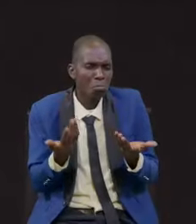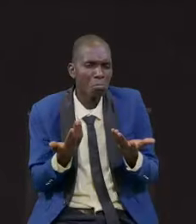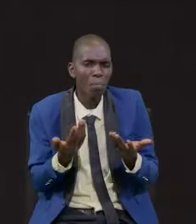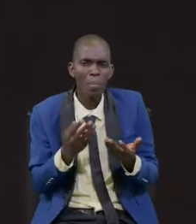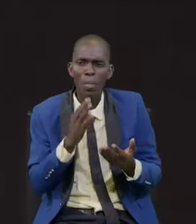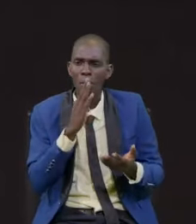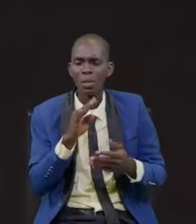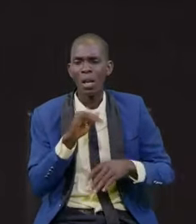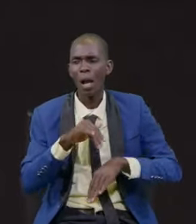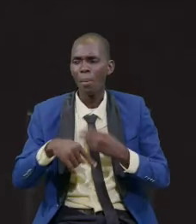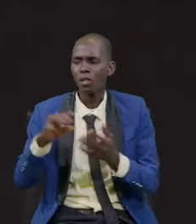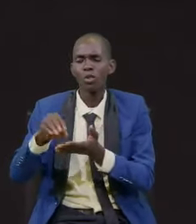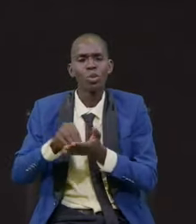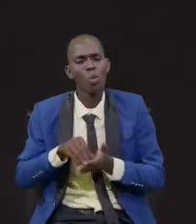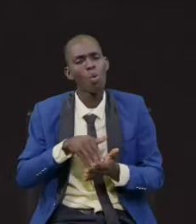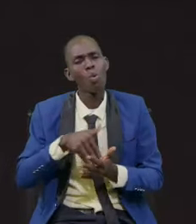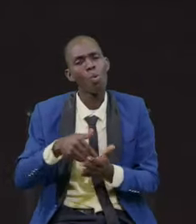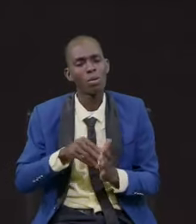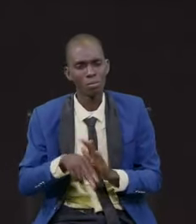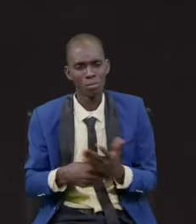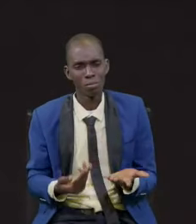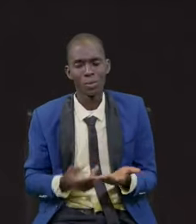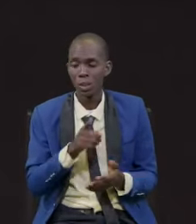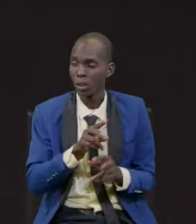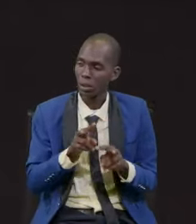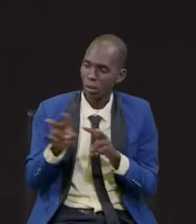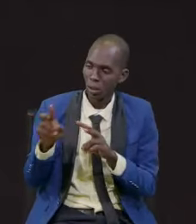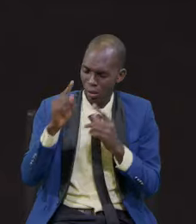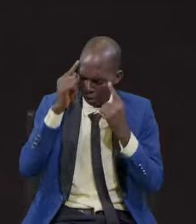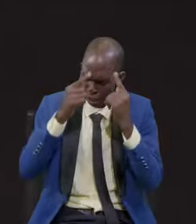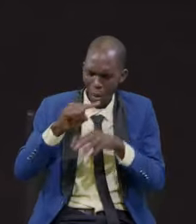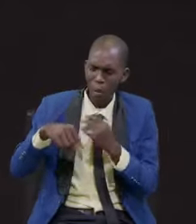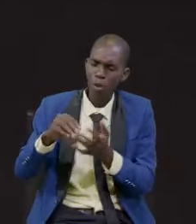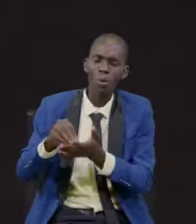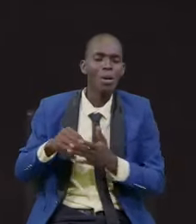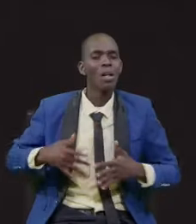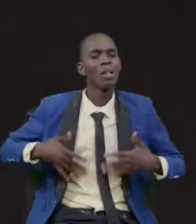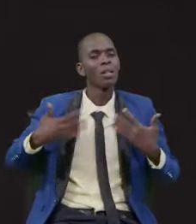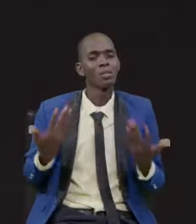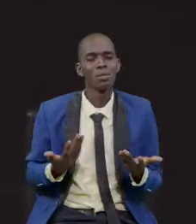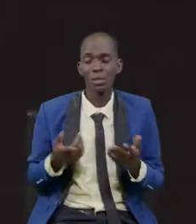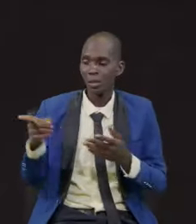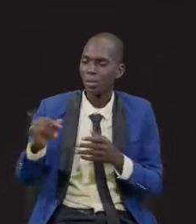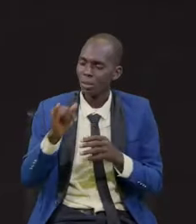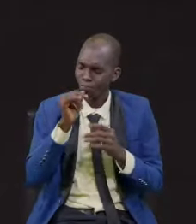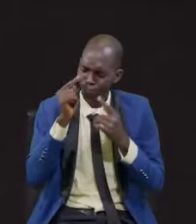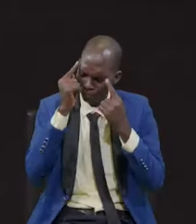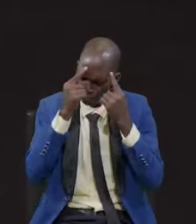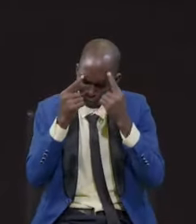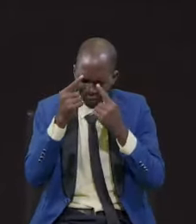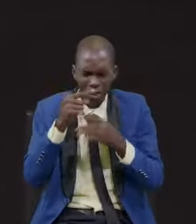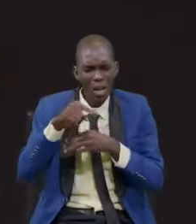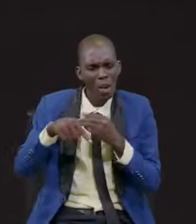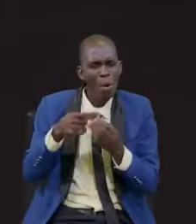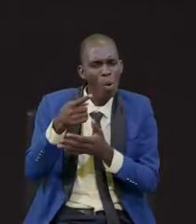his deficiency. He's thinking about his life. He's thinking about what he needs